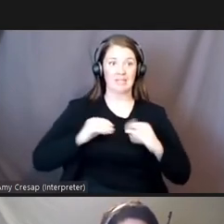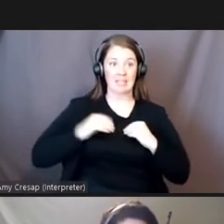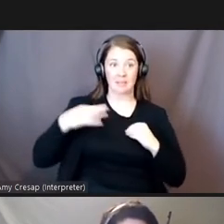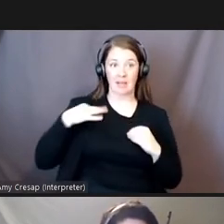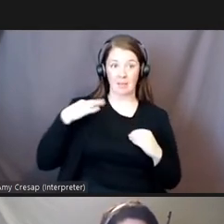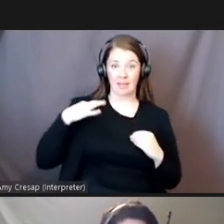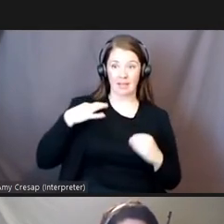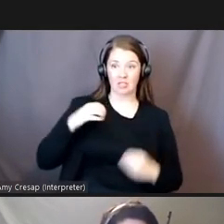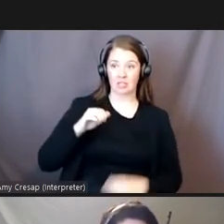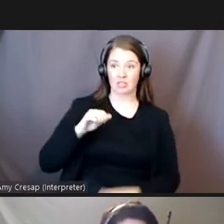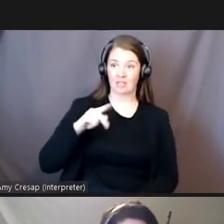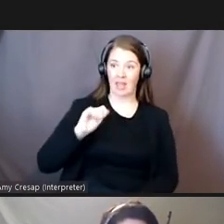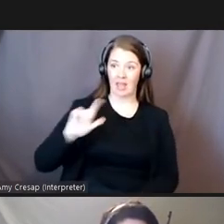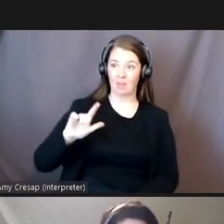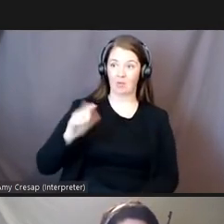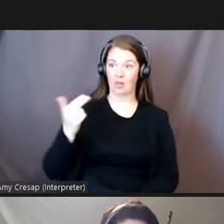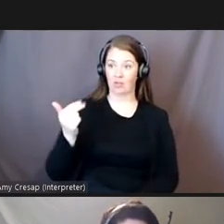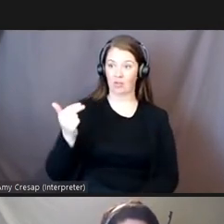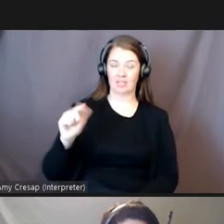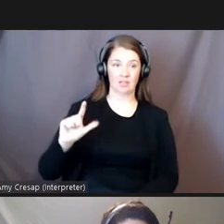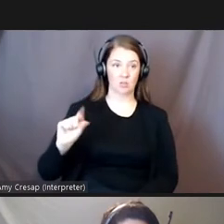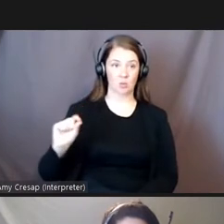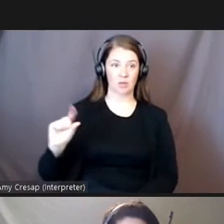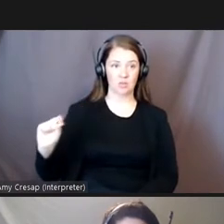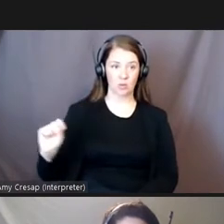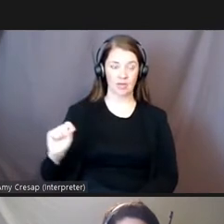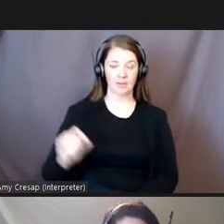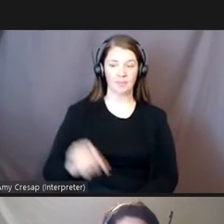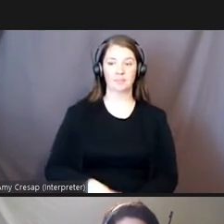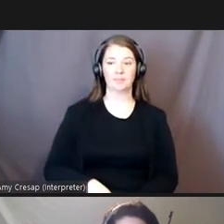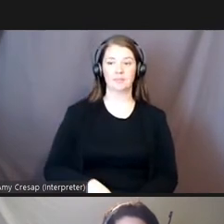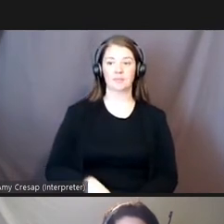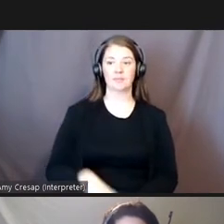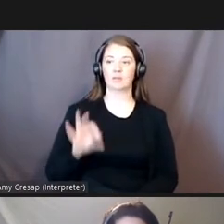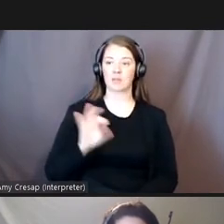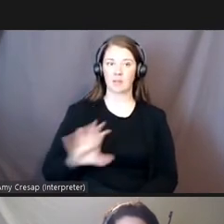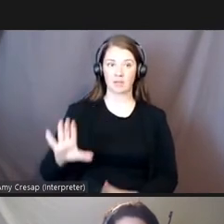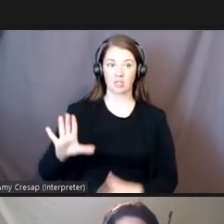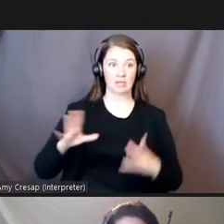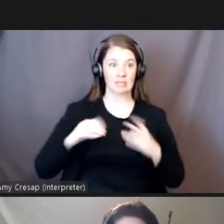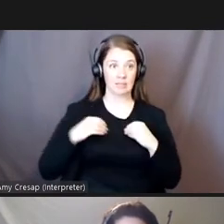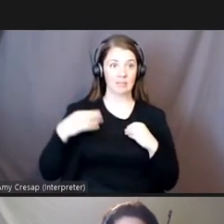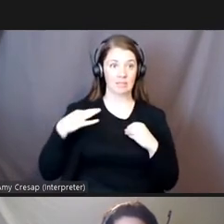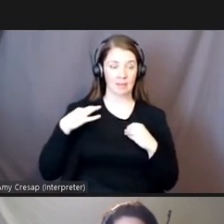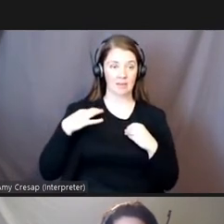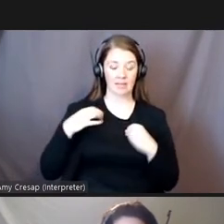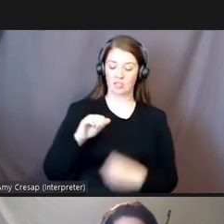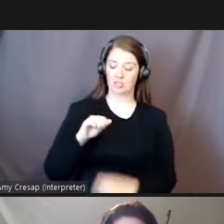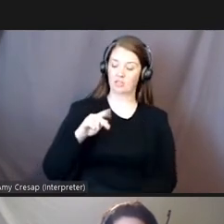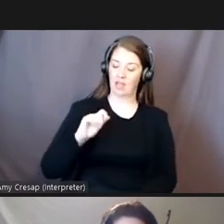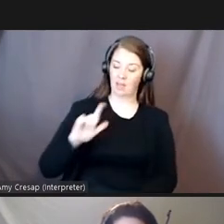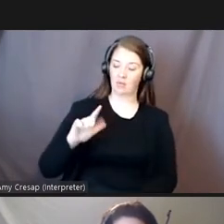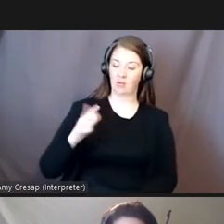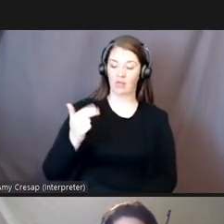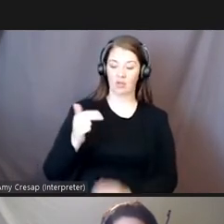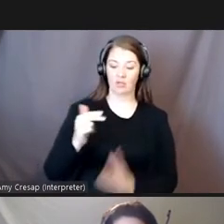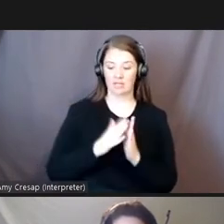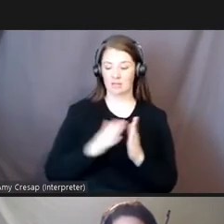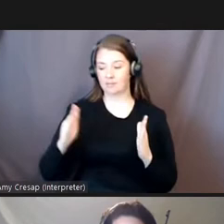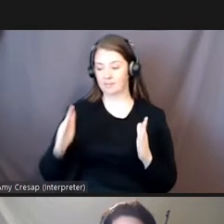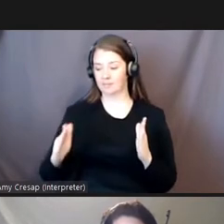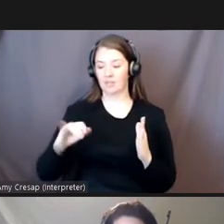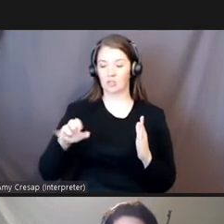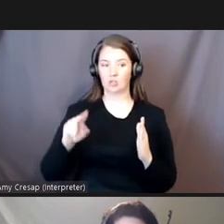on April 13th, 2020. The commission accepted applications between April 13th and